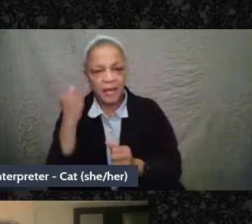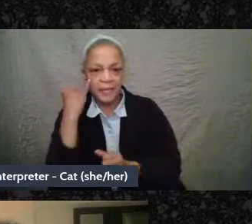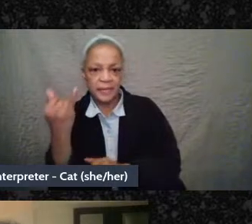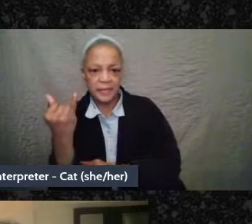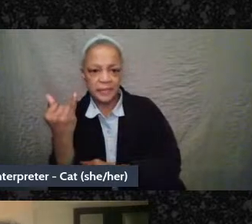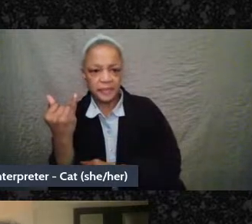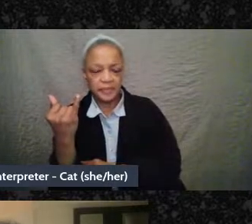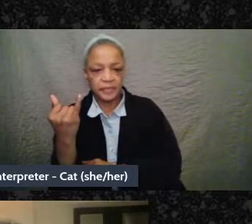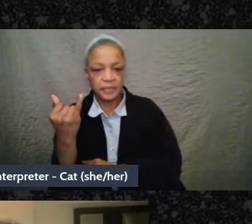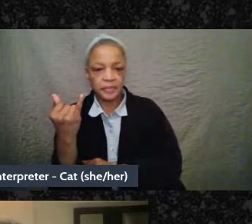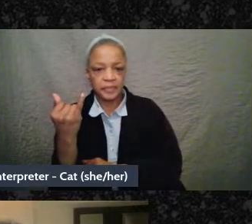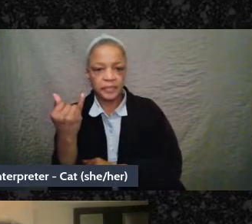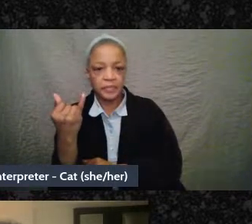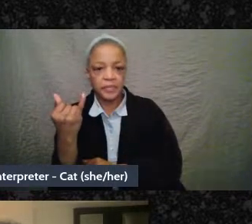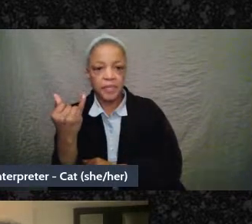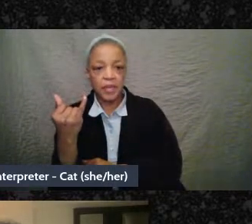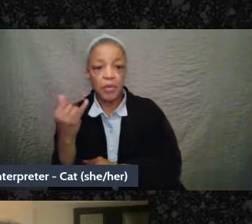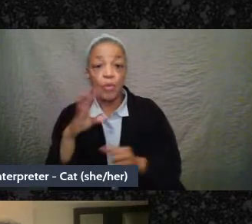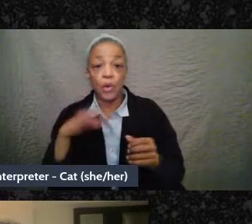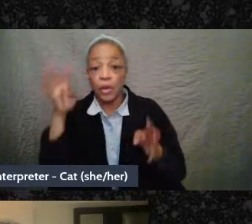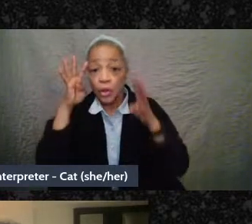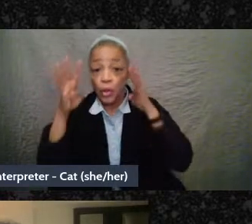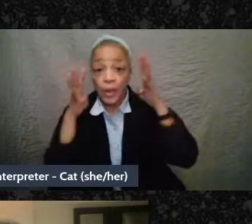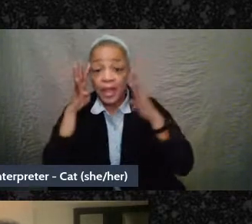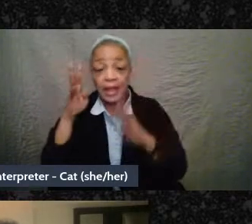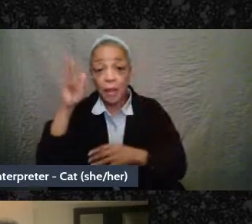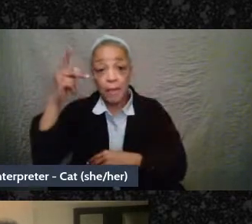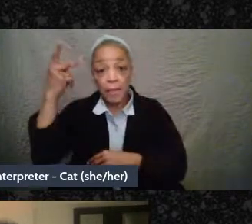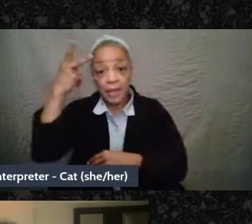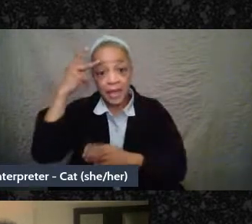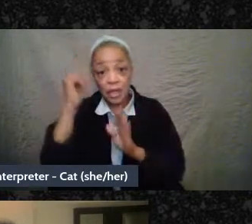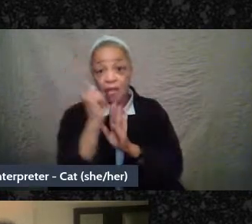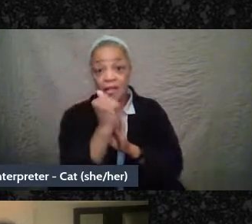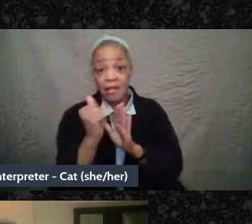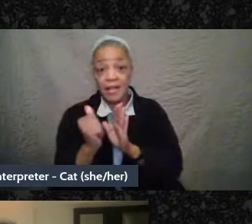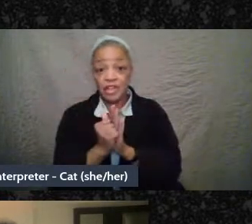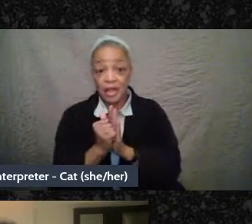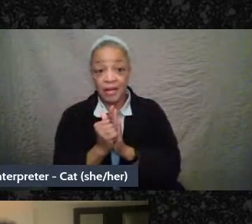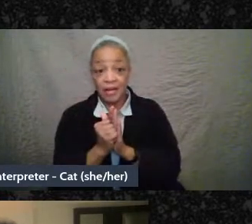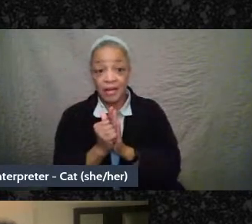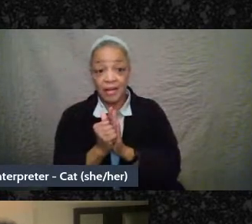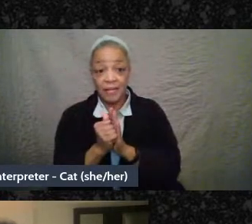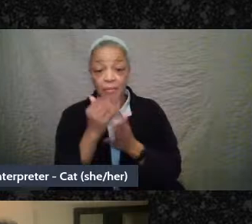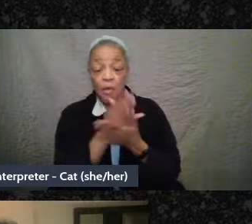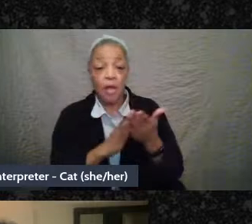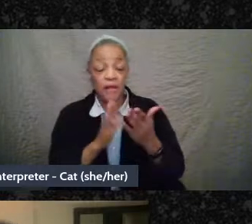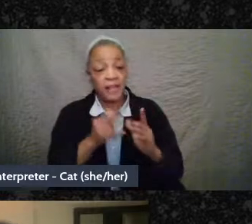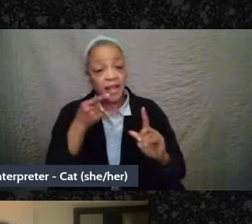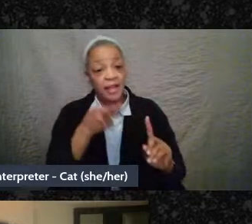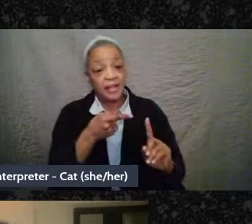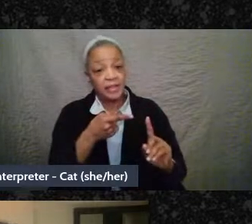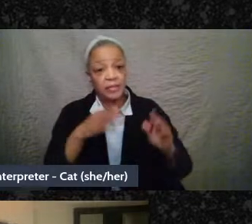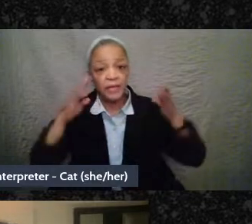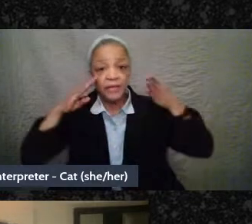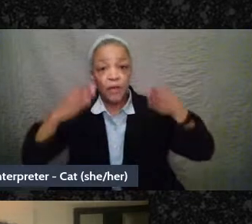And we're creating a political agenda, and a part of that has been really focusing on community safety. And so